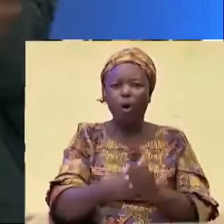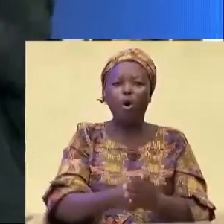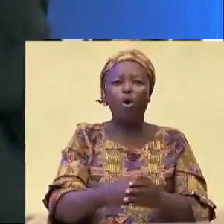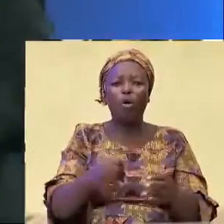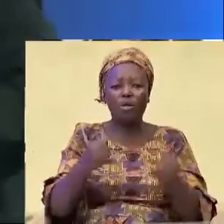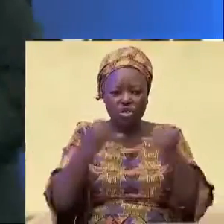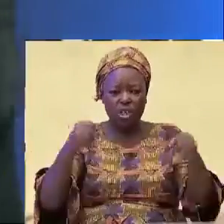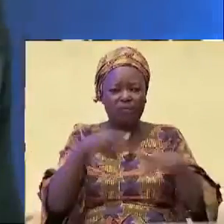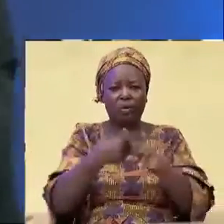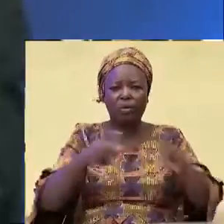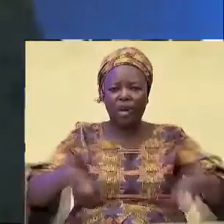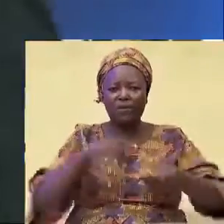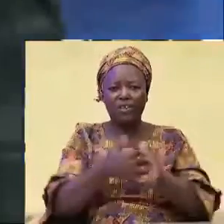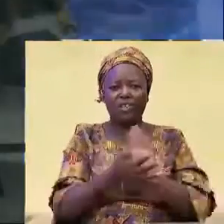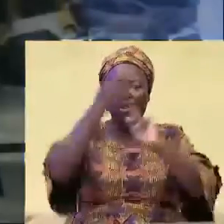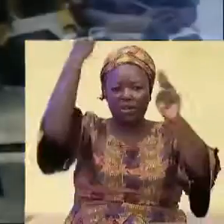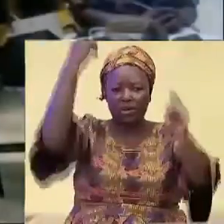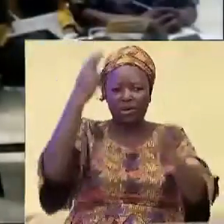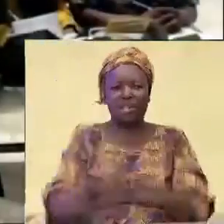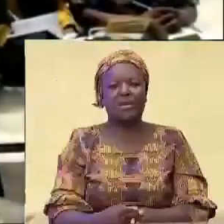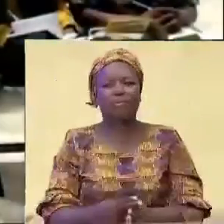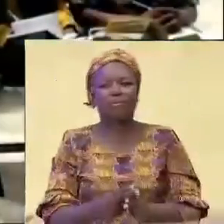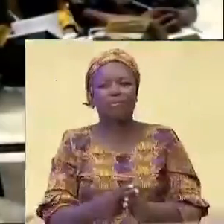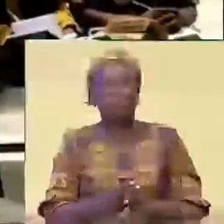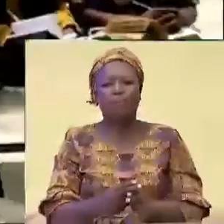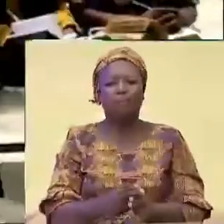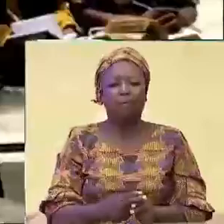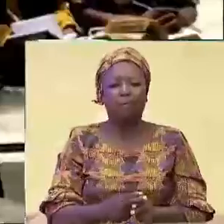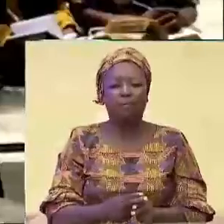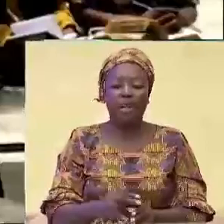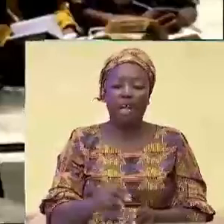every shackle in your life in Jesus'